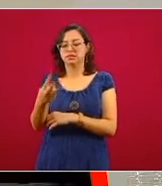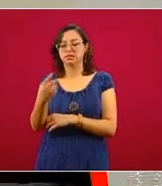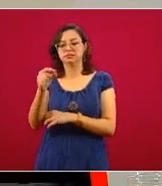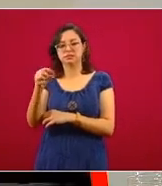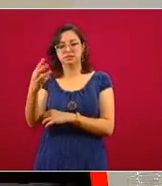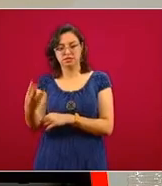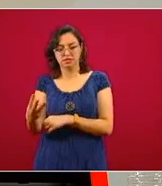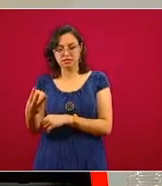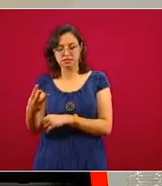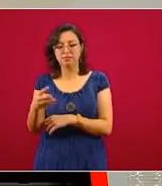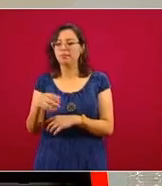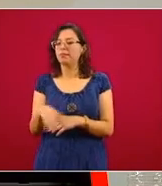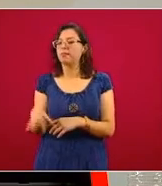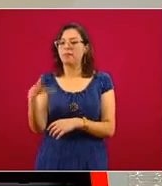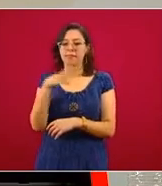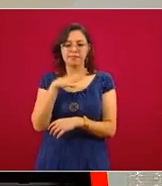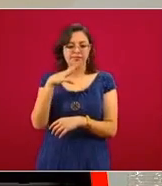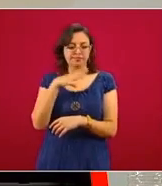we have